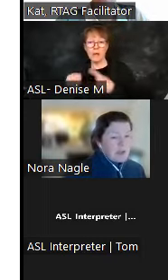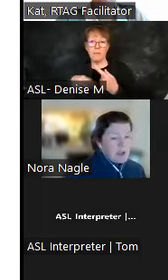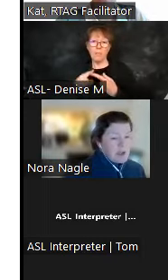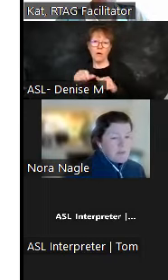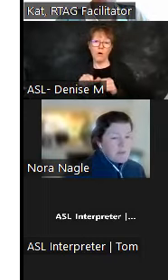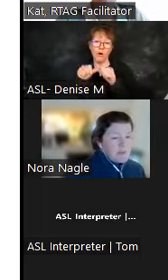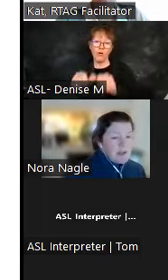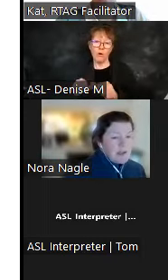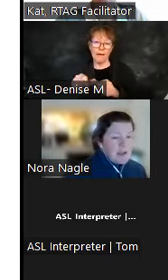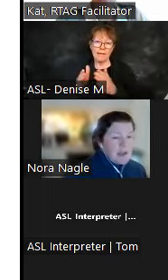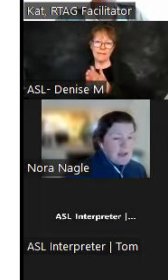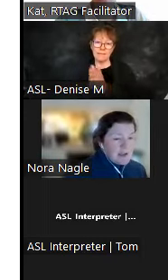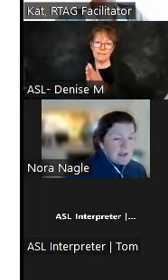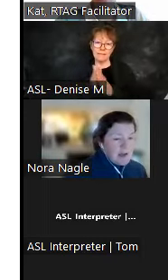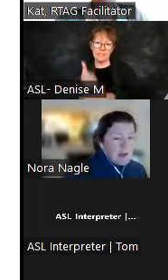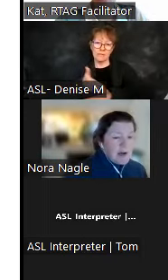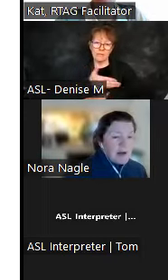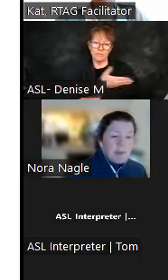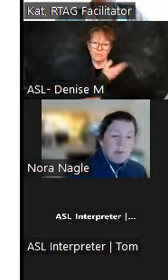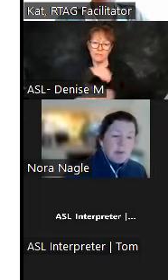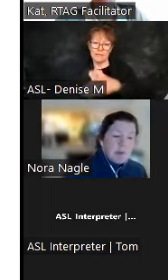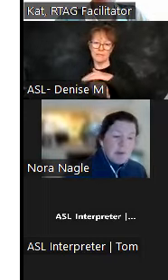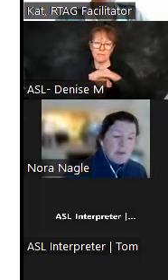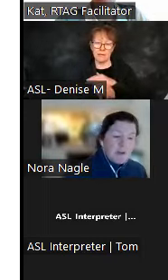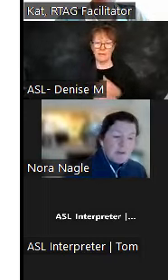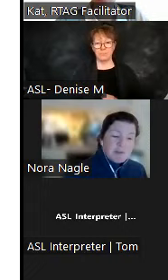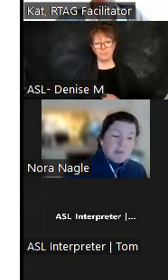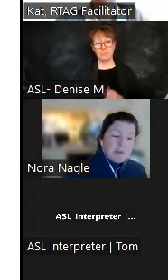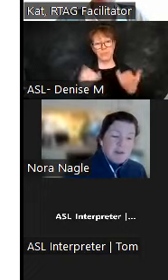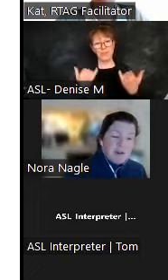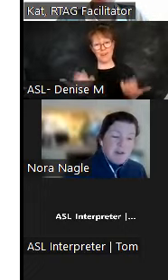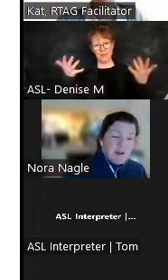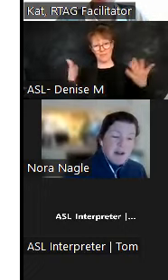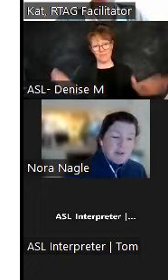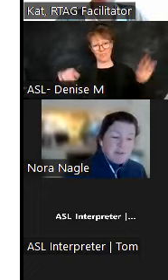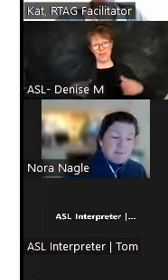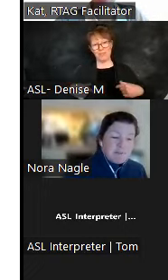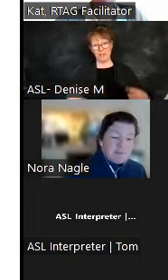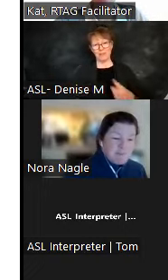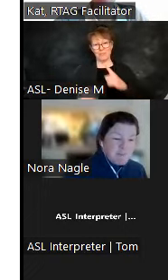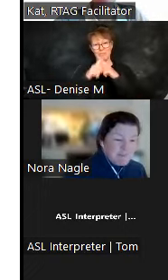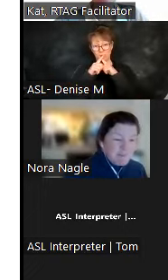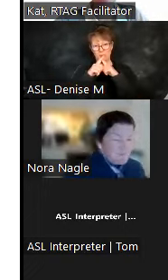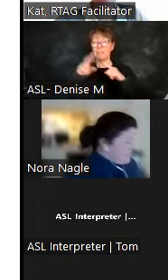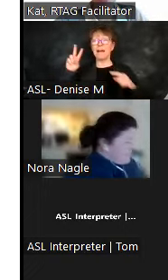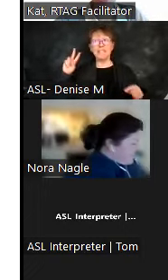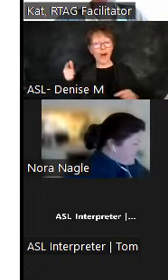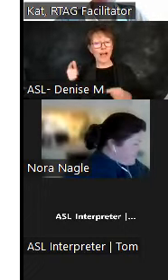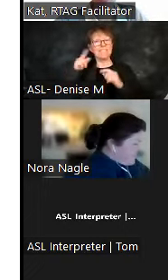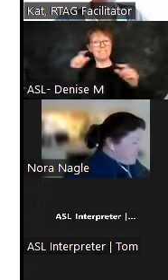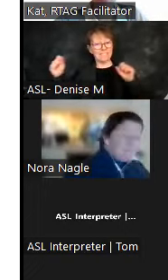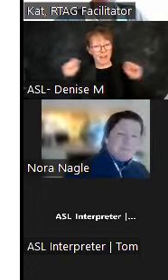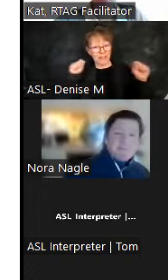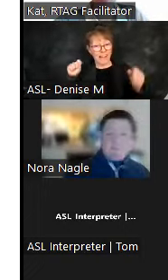accessibility initiatives. And I am going to mute my microphone because my dog's getting very loud.